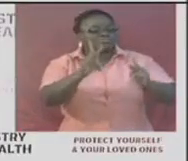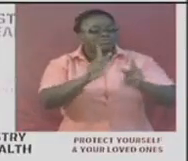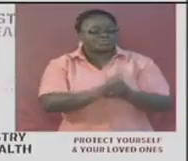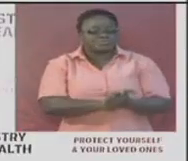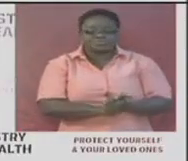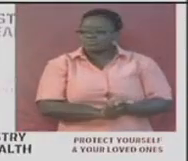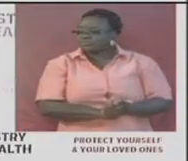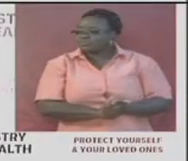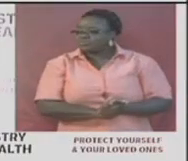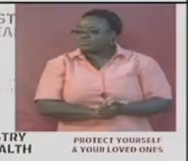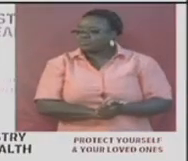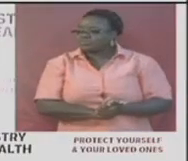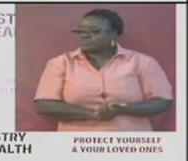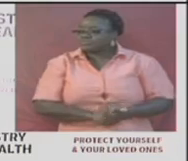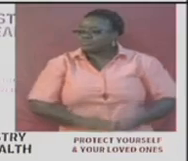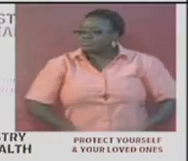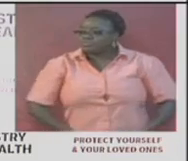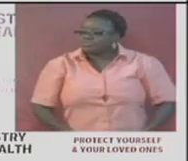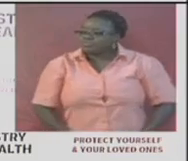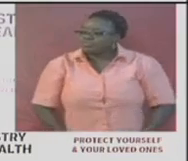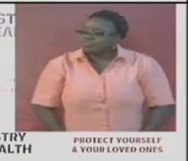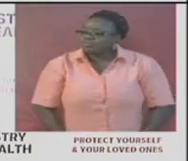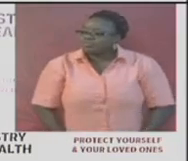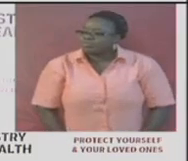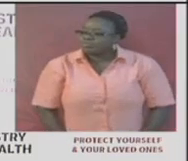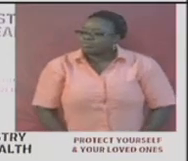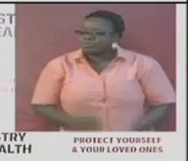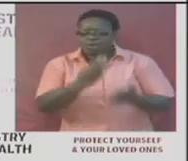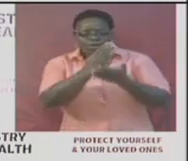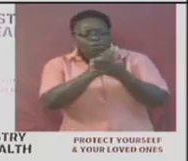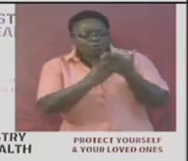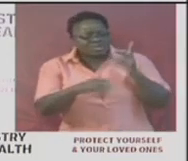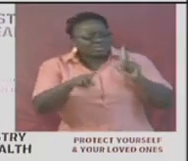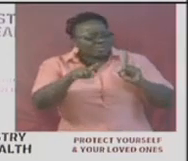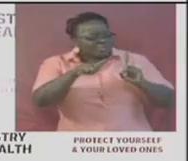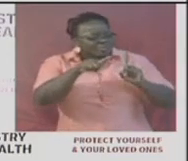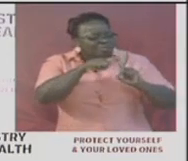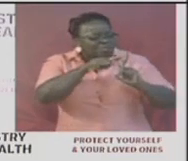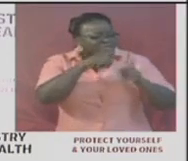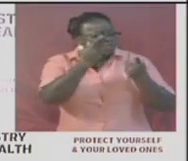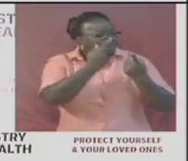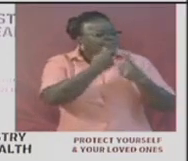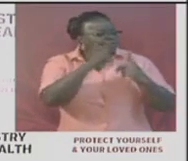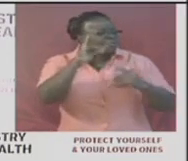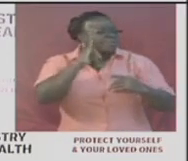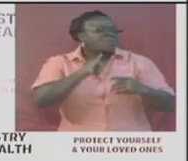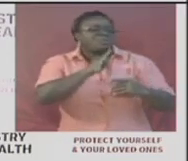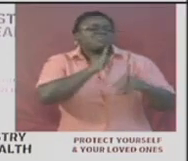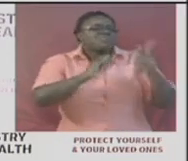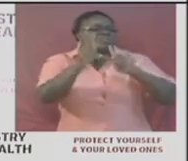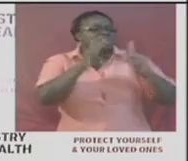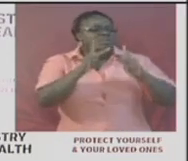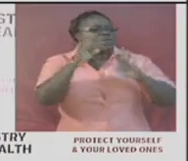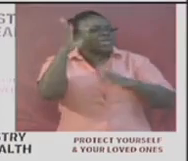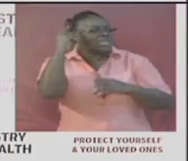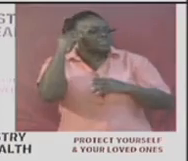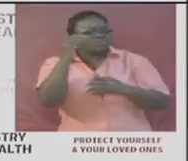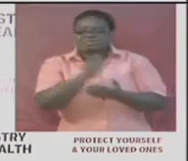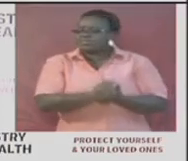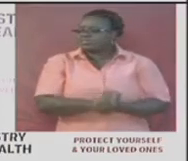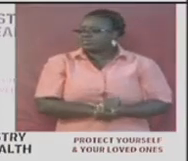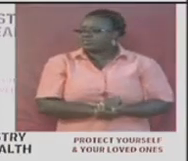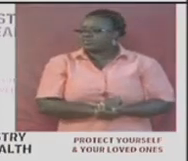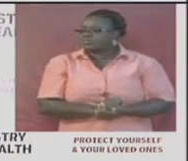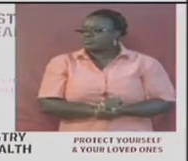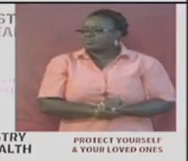just to follow up, what are some of the positives that we are seeing from the Israeli experience between yourself and Professor